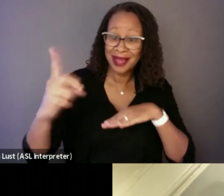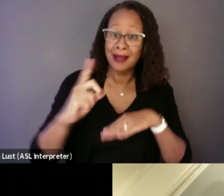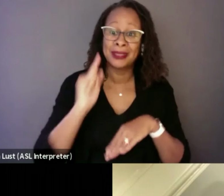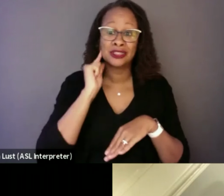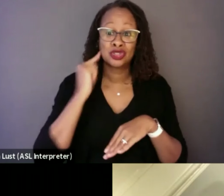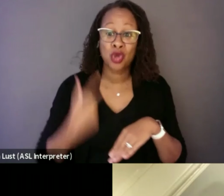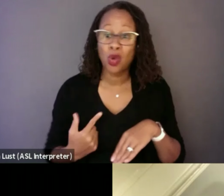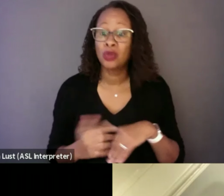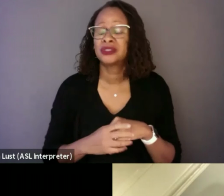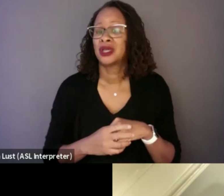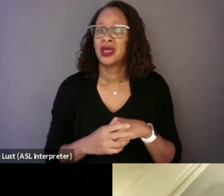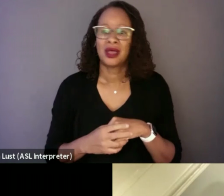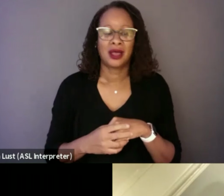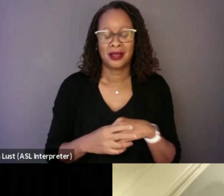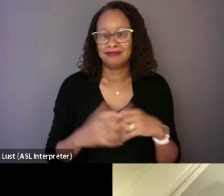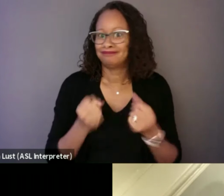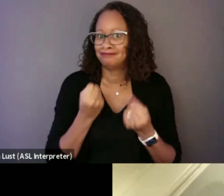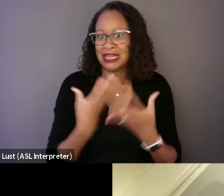are plunging here